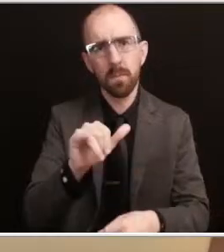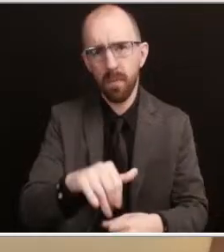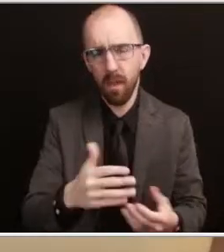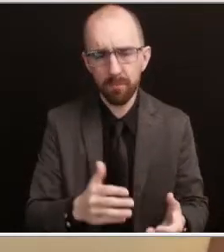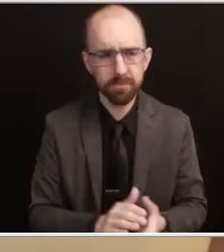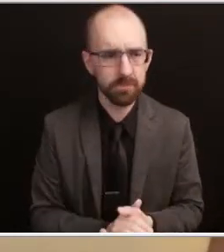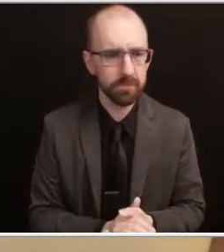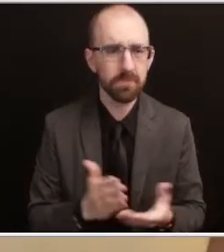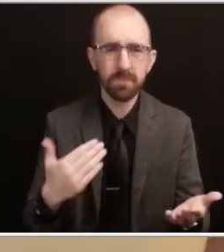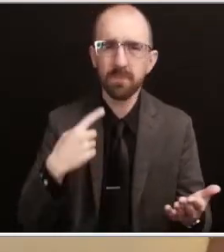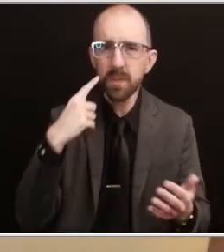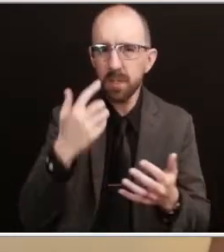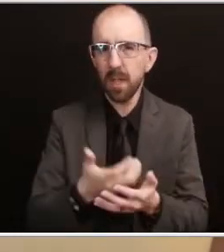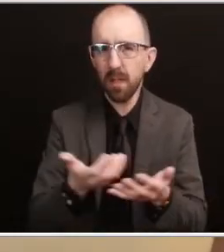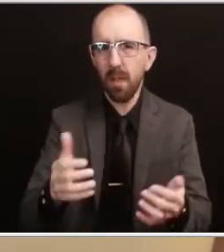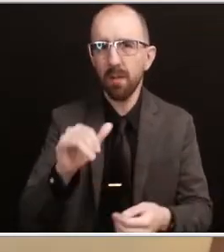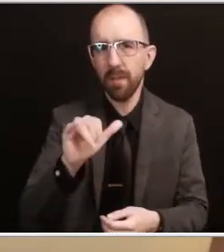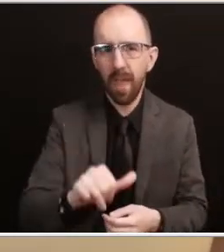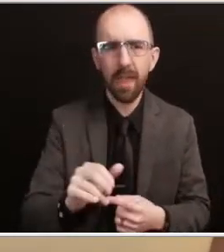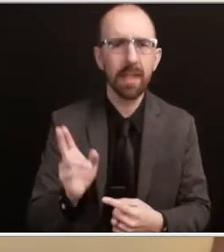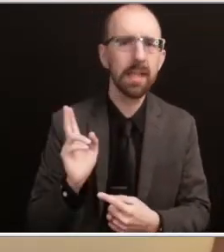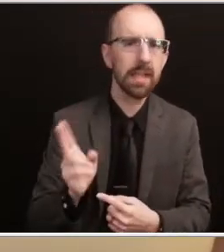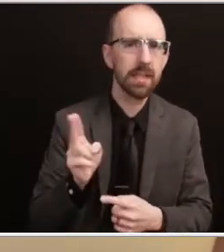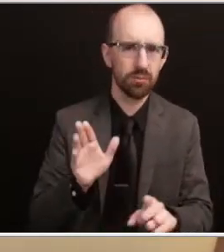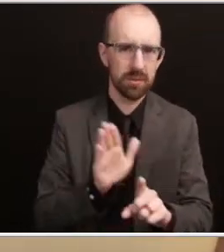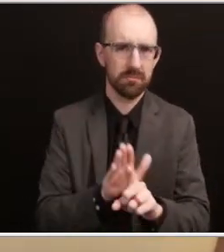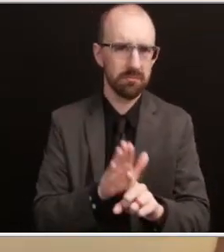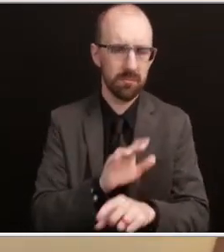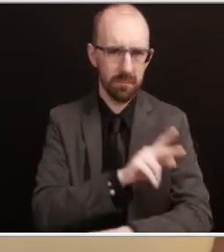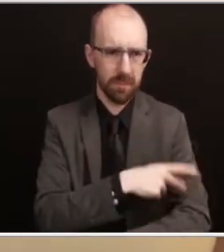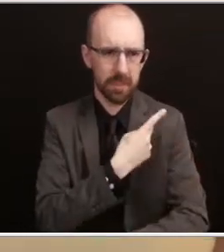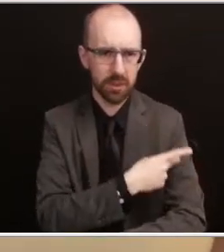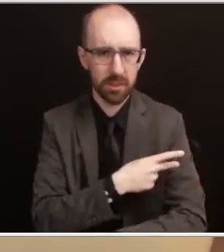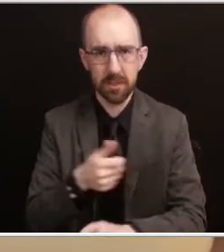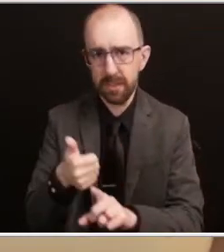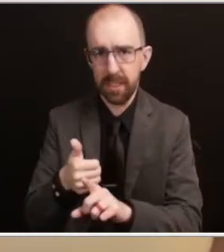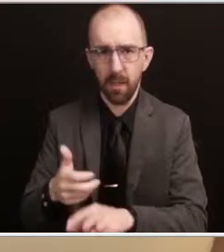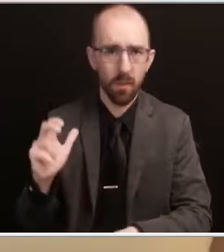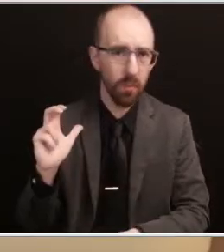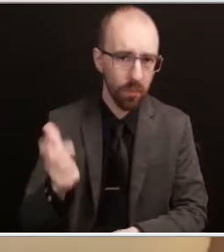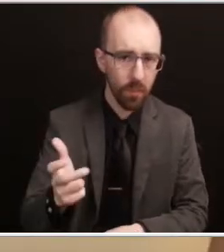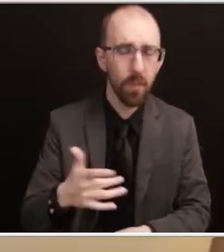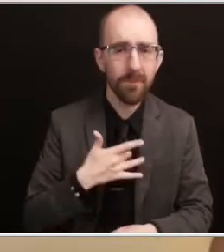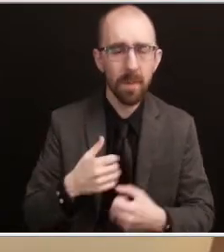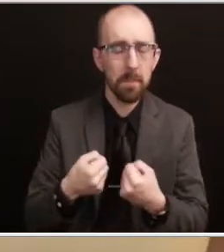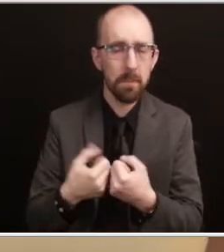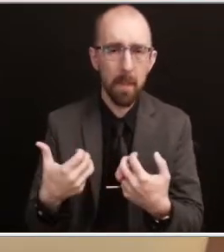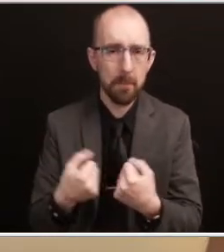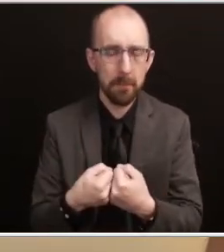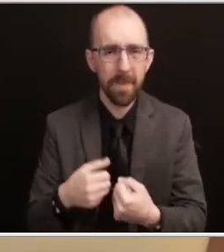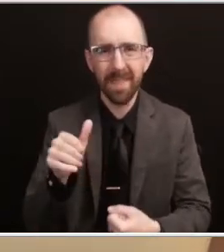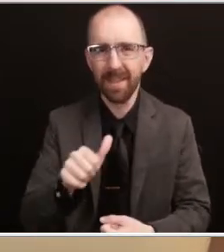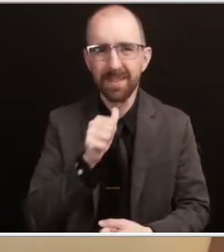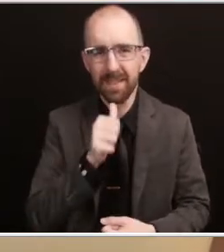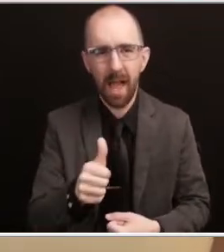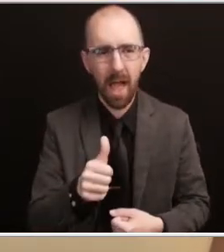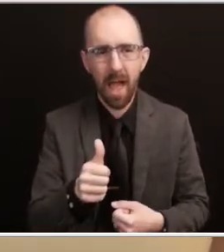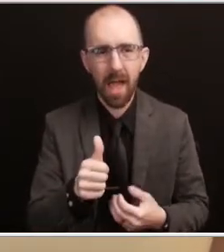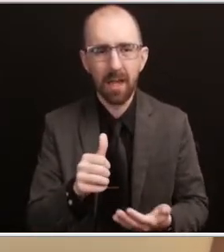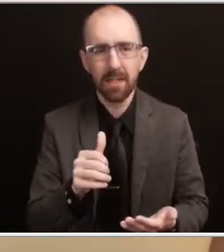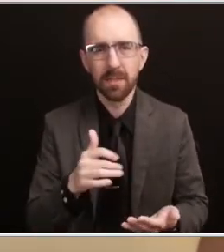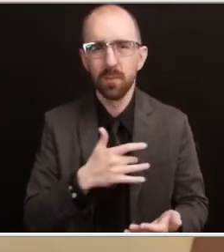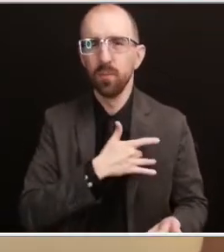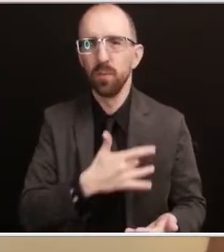Well, I think a lot of it is just the history of the patient, right? Daniel felt a pop. That's not